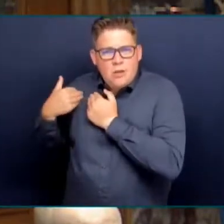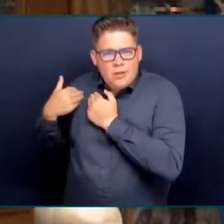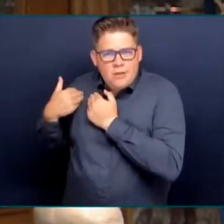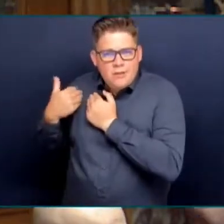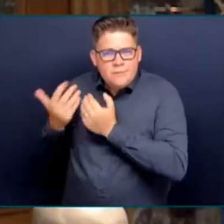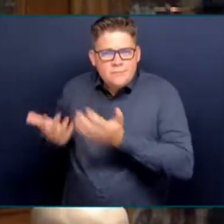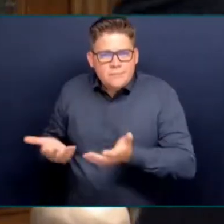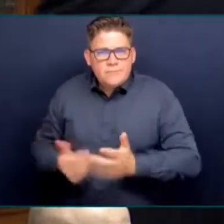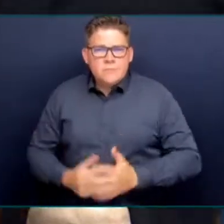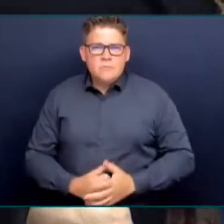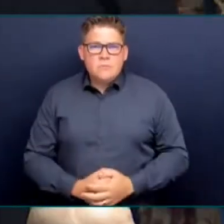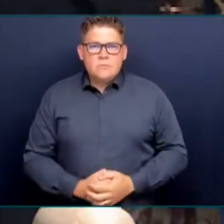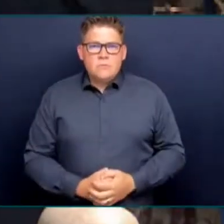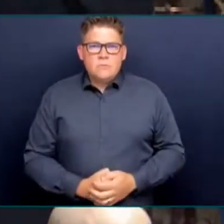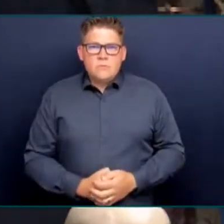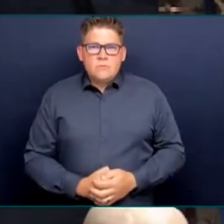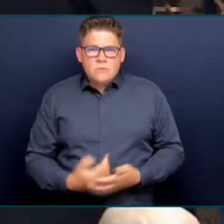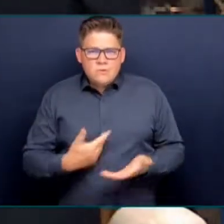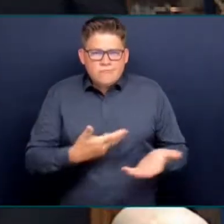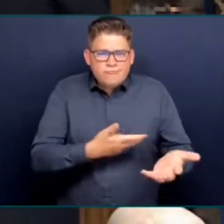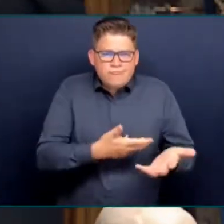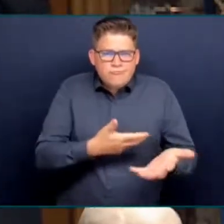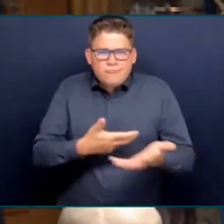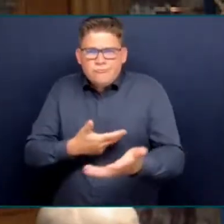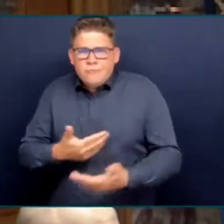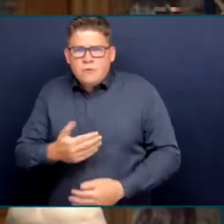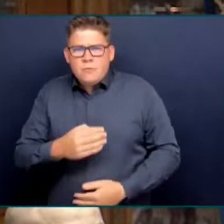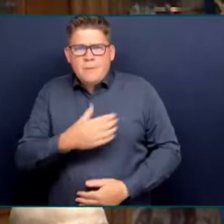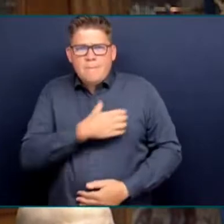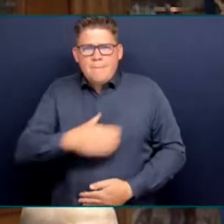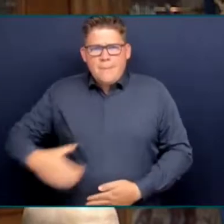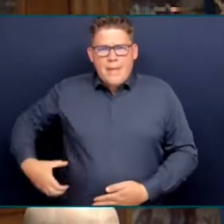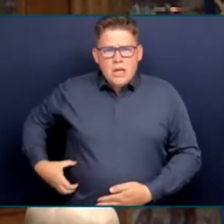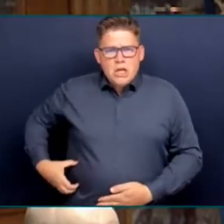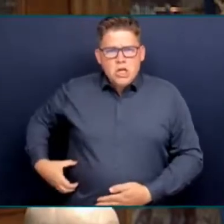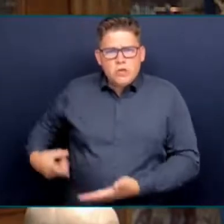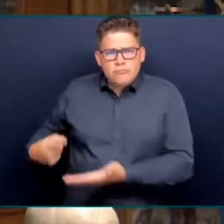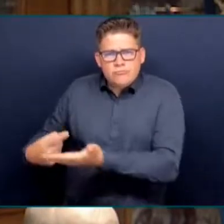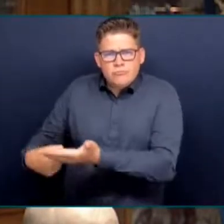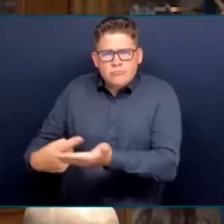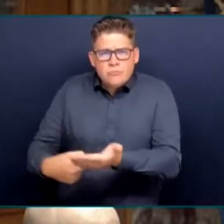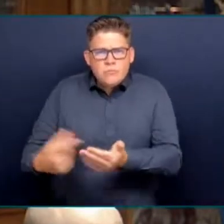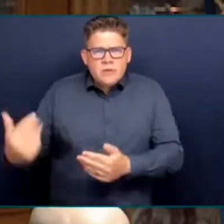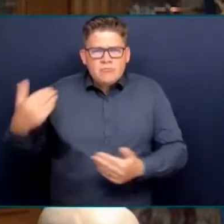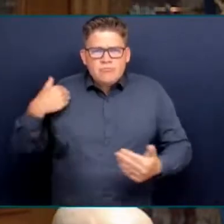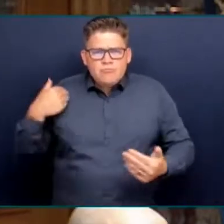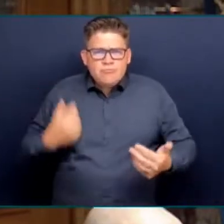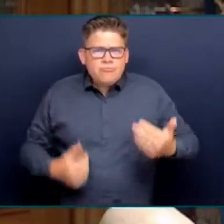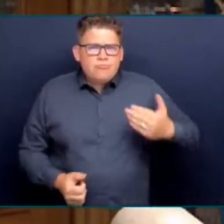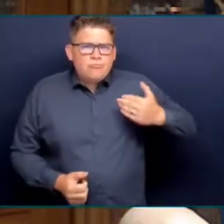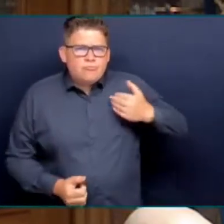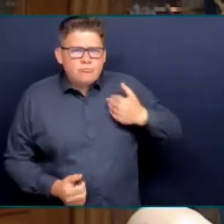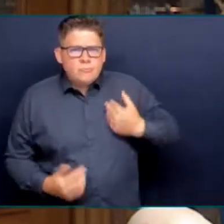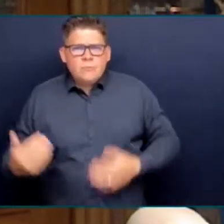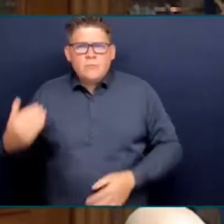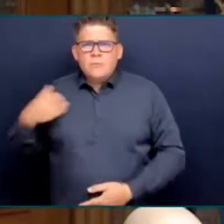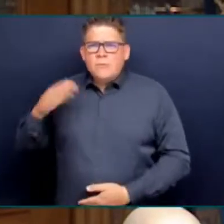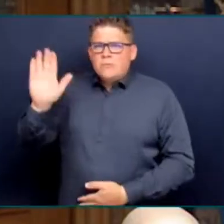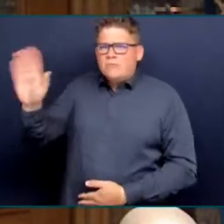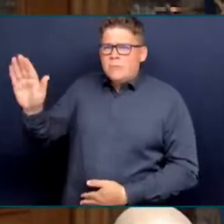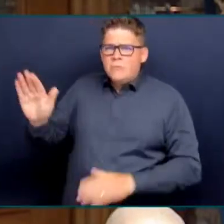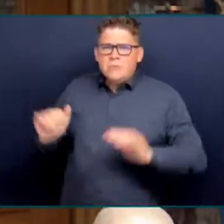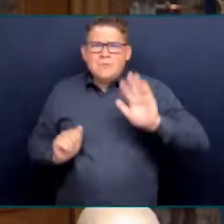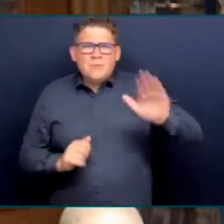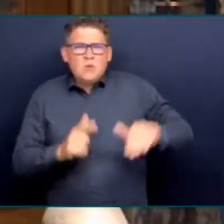recently. The question that kept getting put to us in meetings is who's responsible for the fact that the ambulance